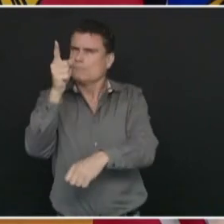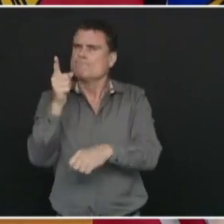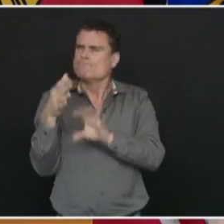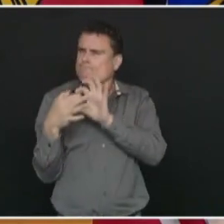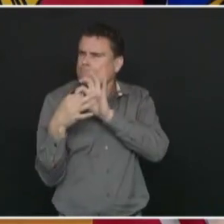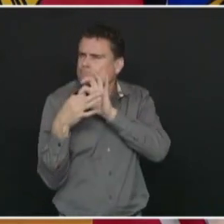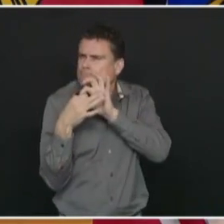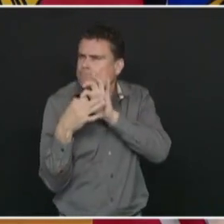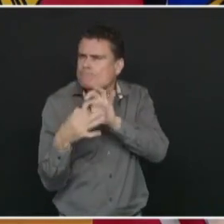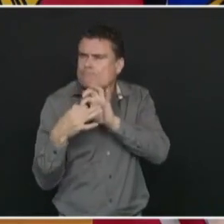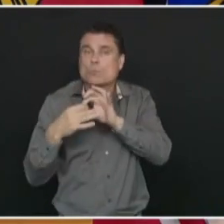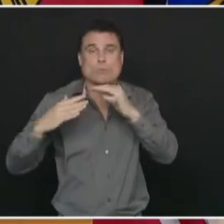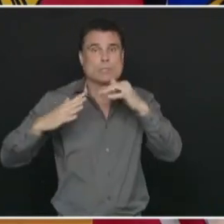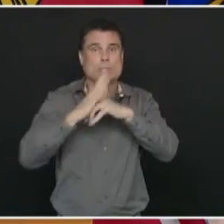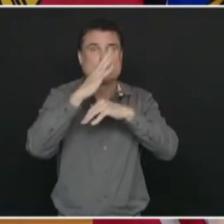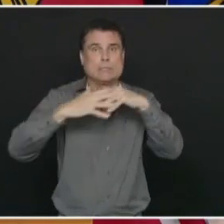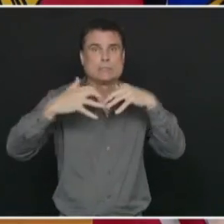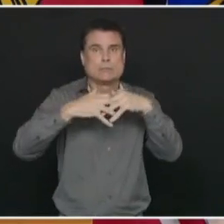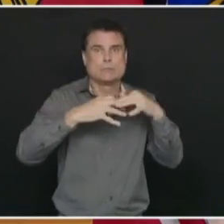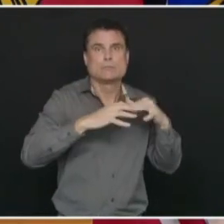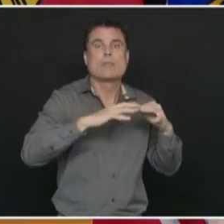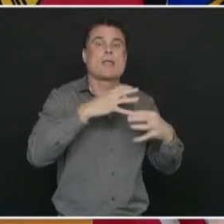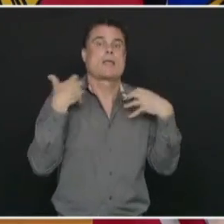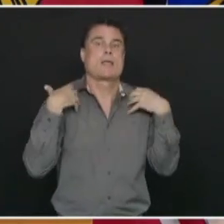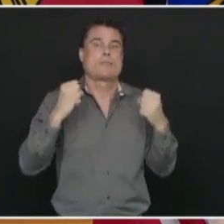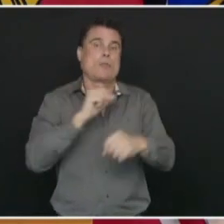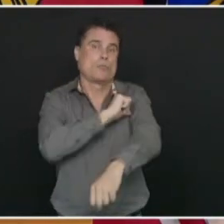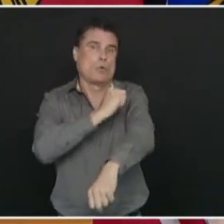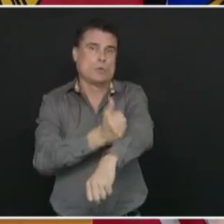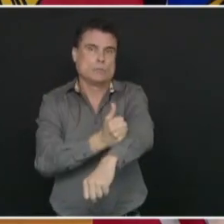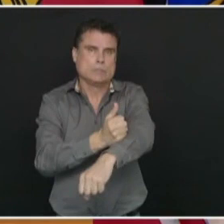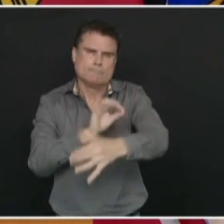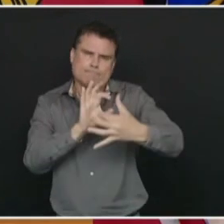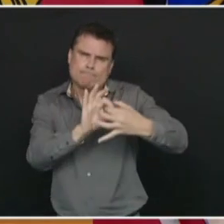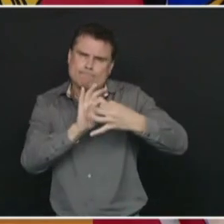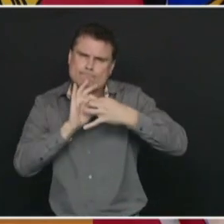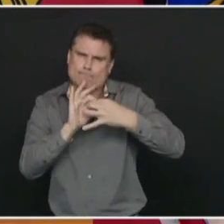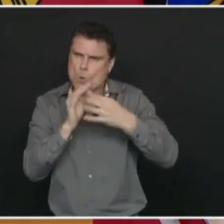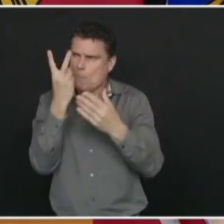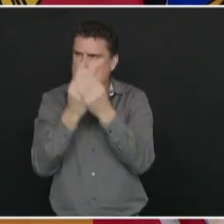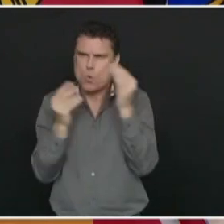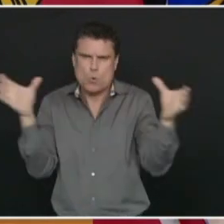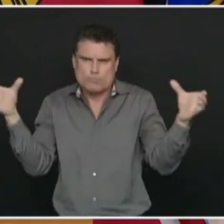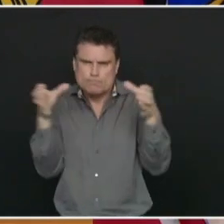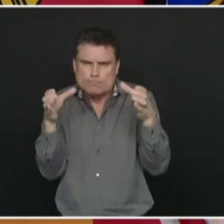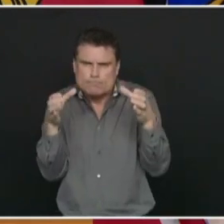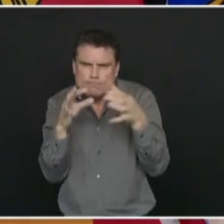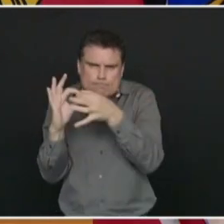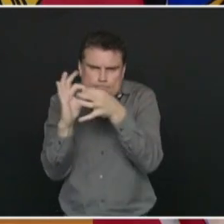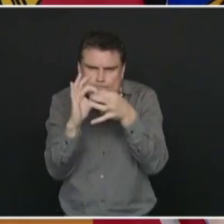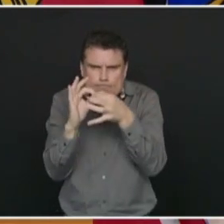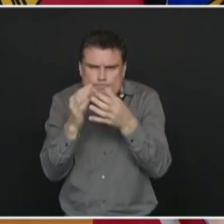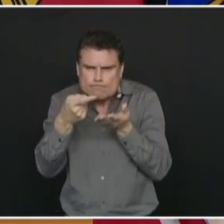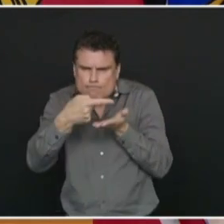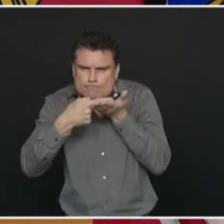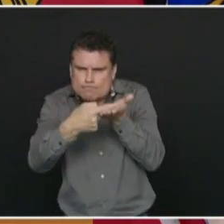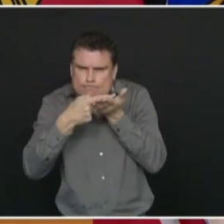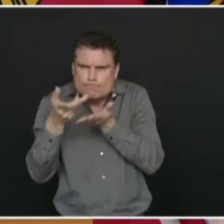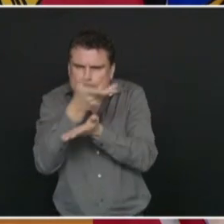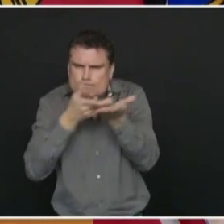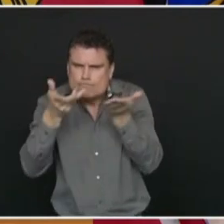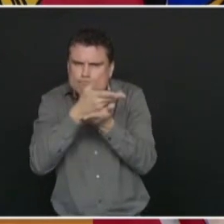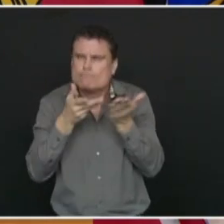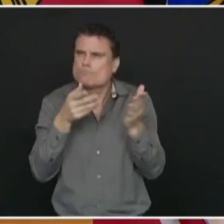things are popping up in different communities, and monitoring what's happening in our communities around the